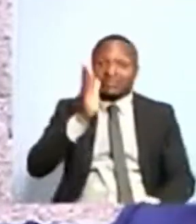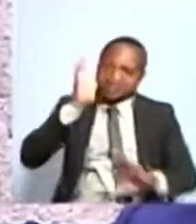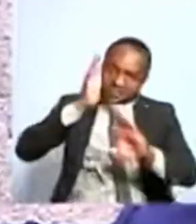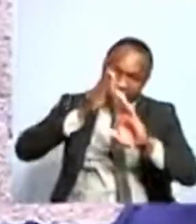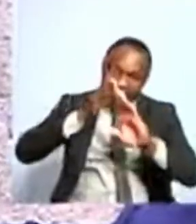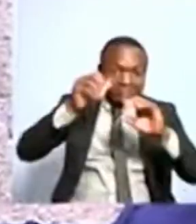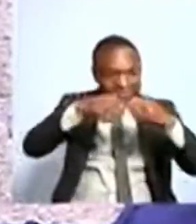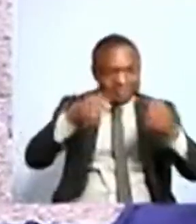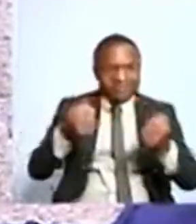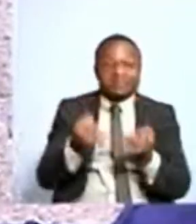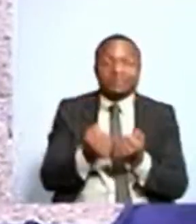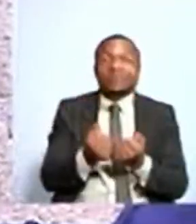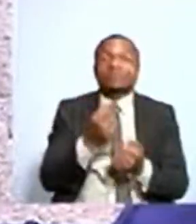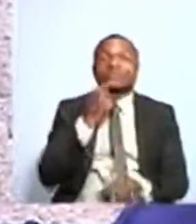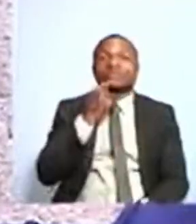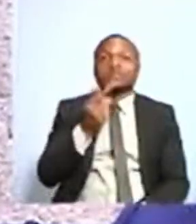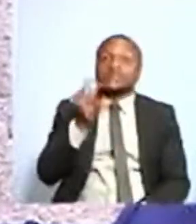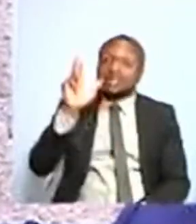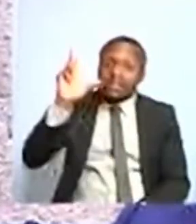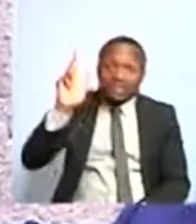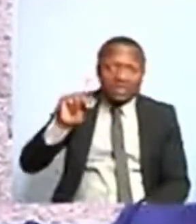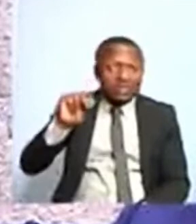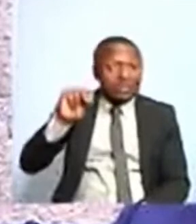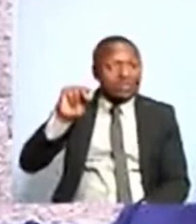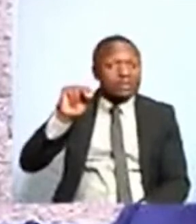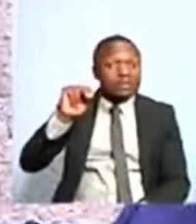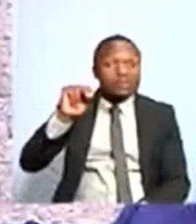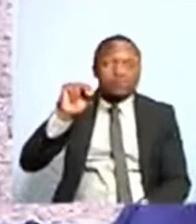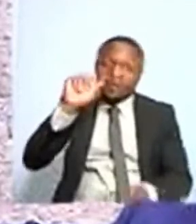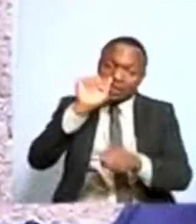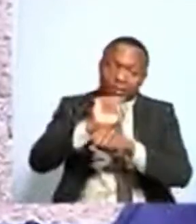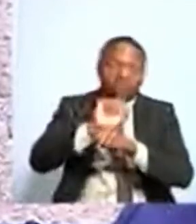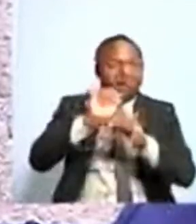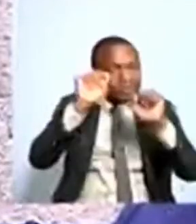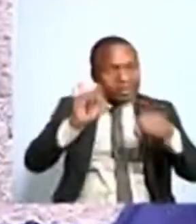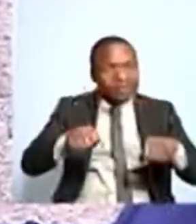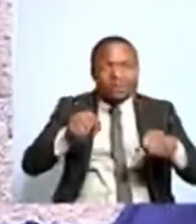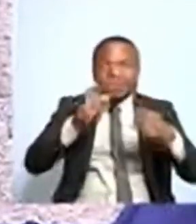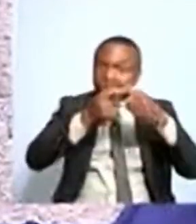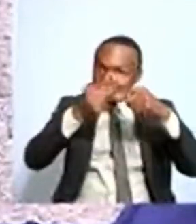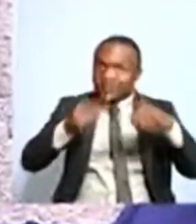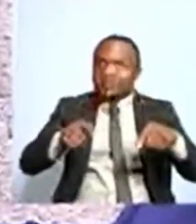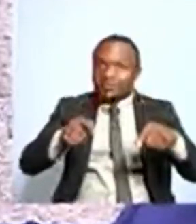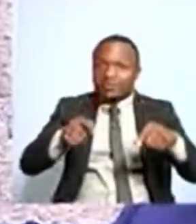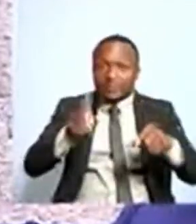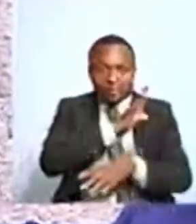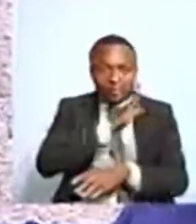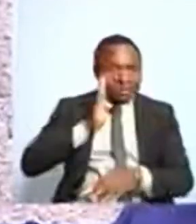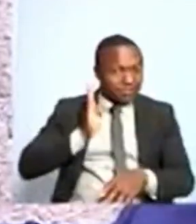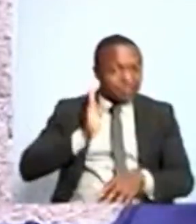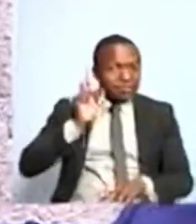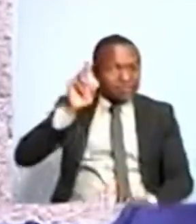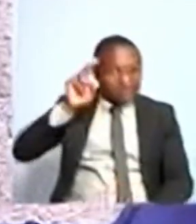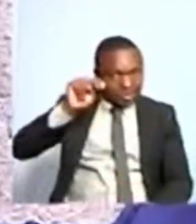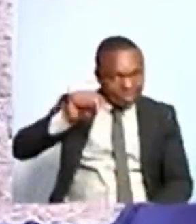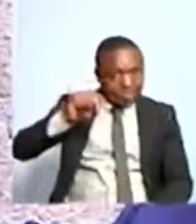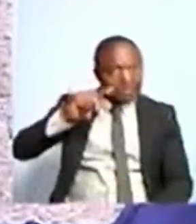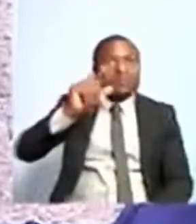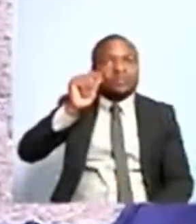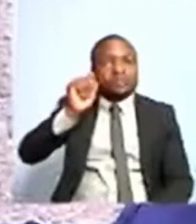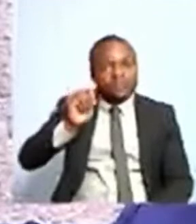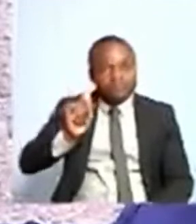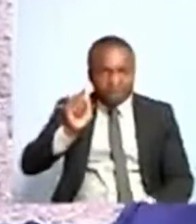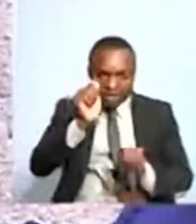section says no function can be performed by the body of the NPA, which